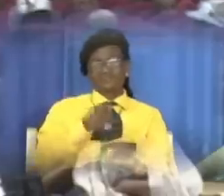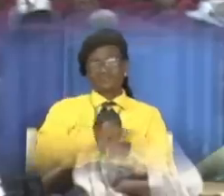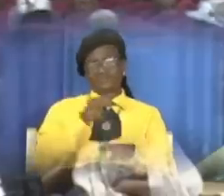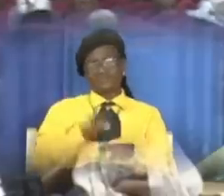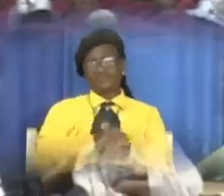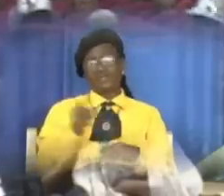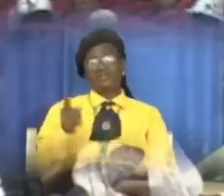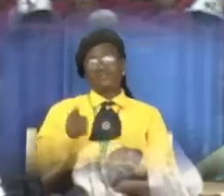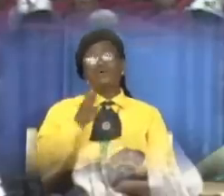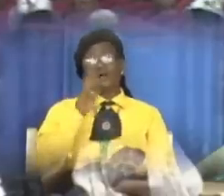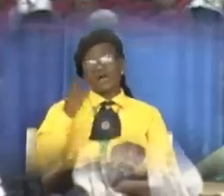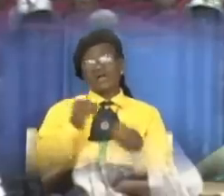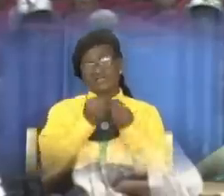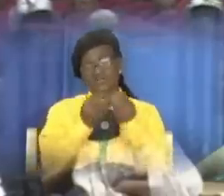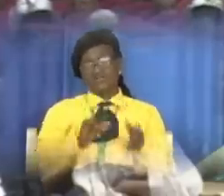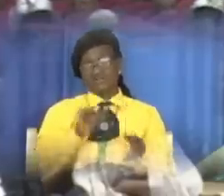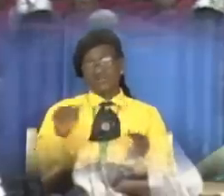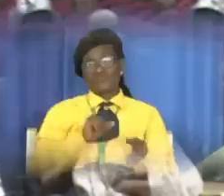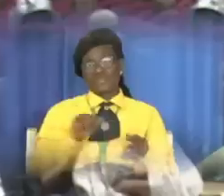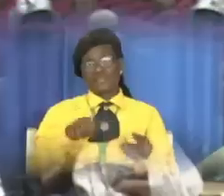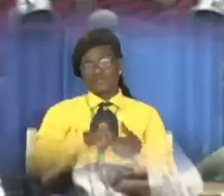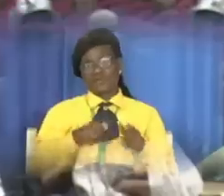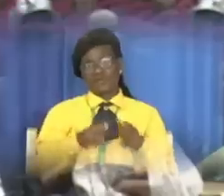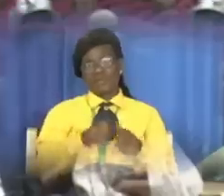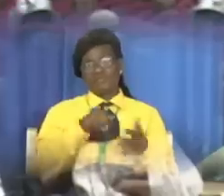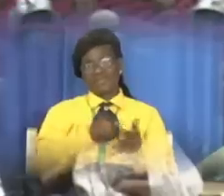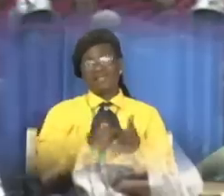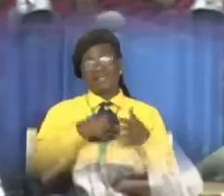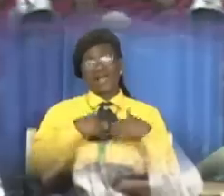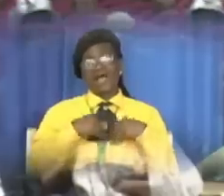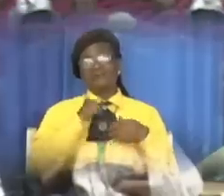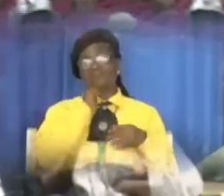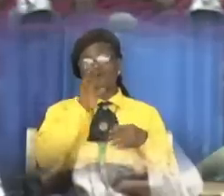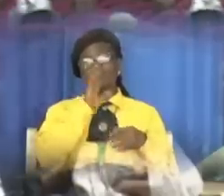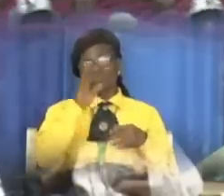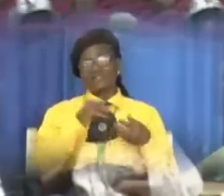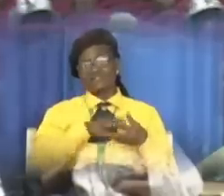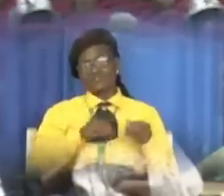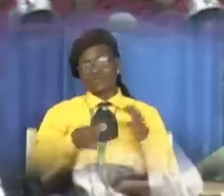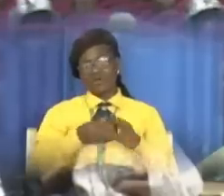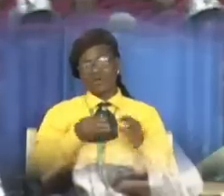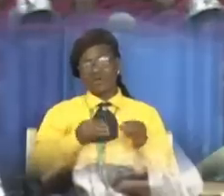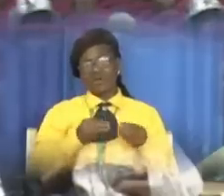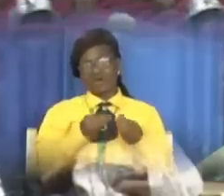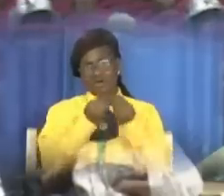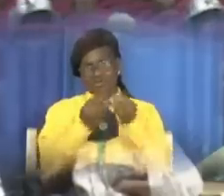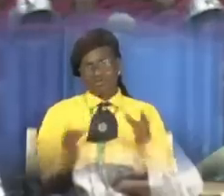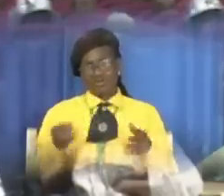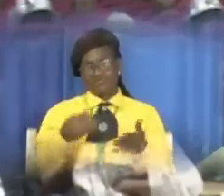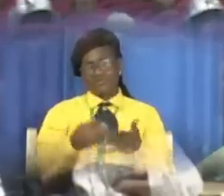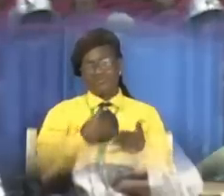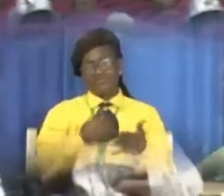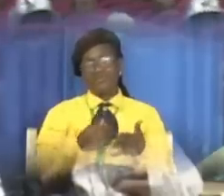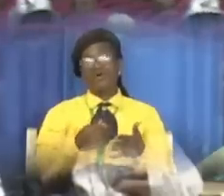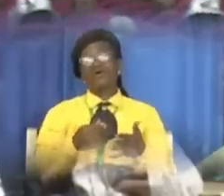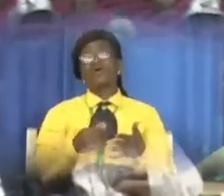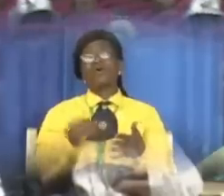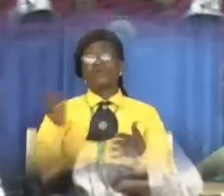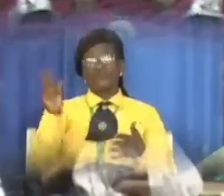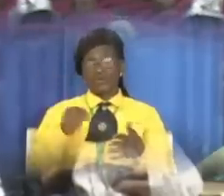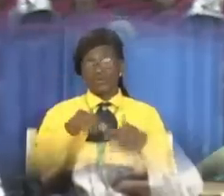before. And because it's a problem that have not been solved before, nobody's even sure it has a